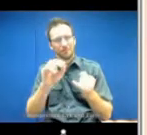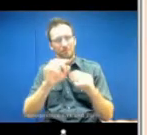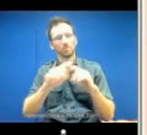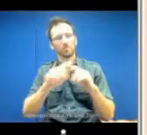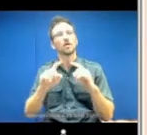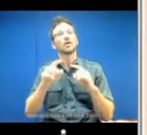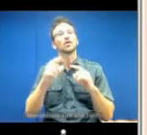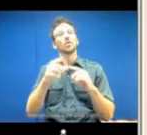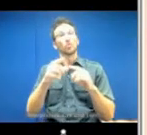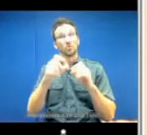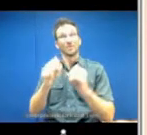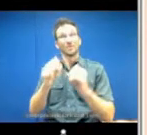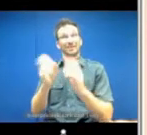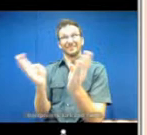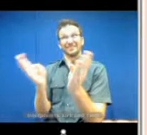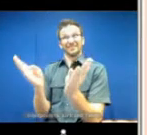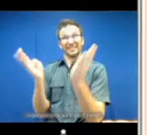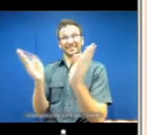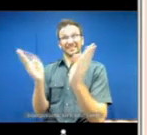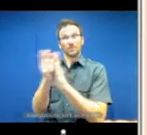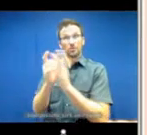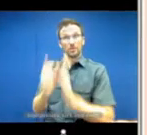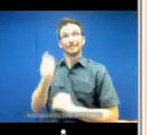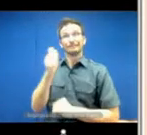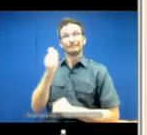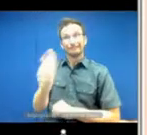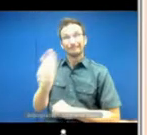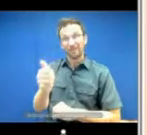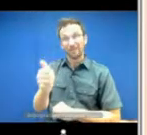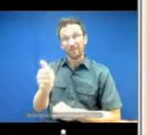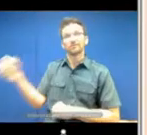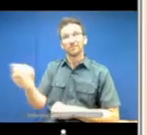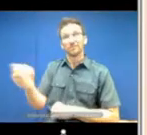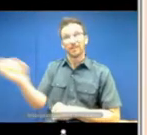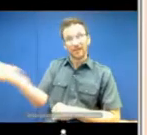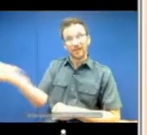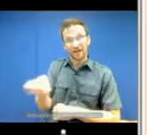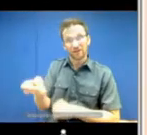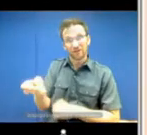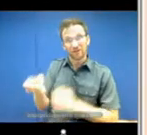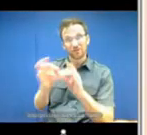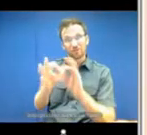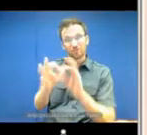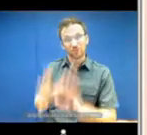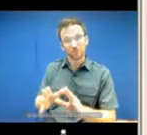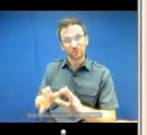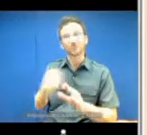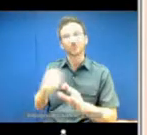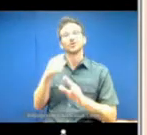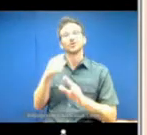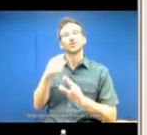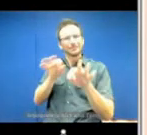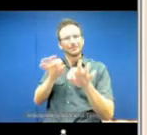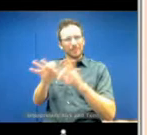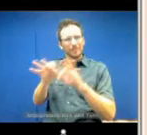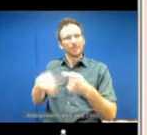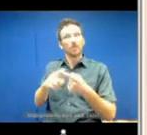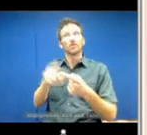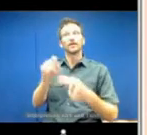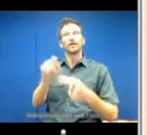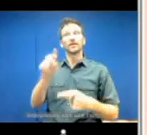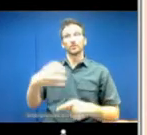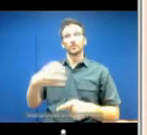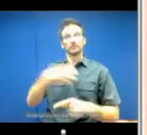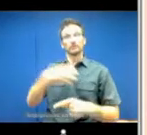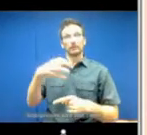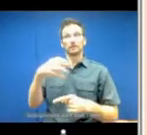their own interpreter is to talk about that contemporaneous objection rule. And if you recall, that is when an error